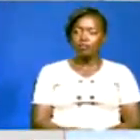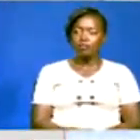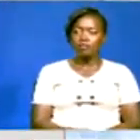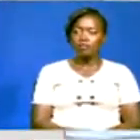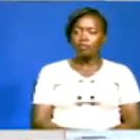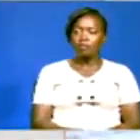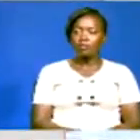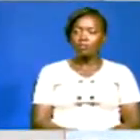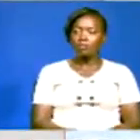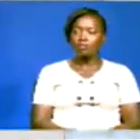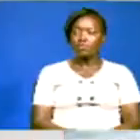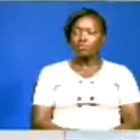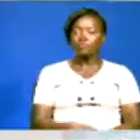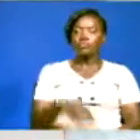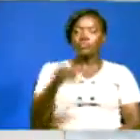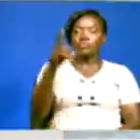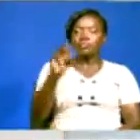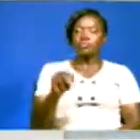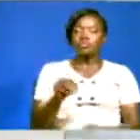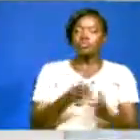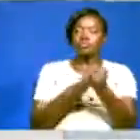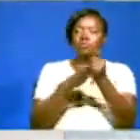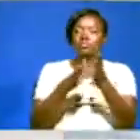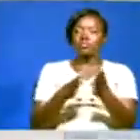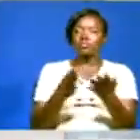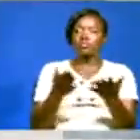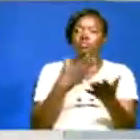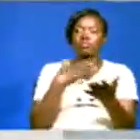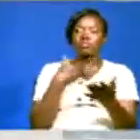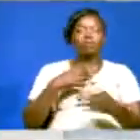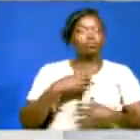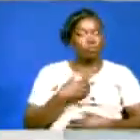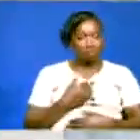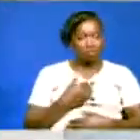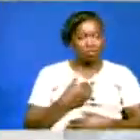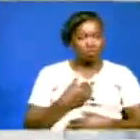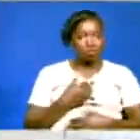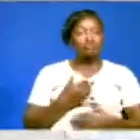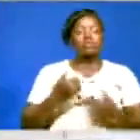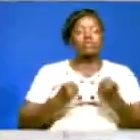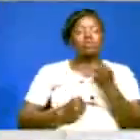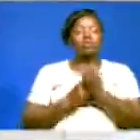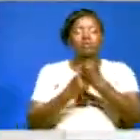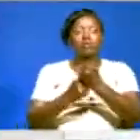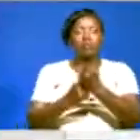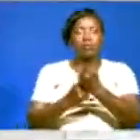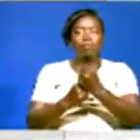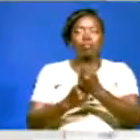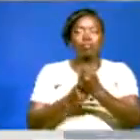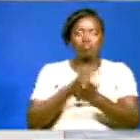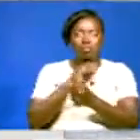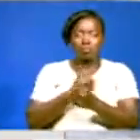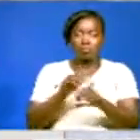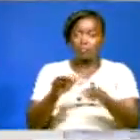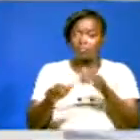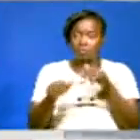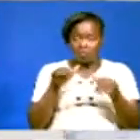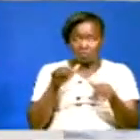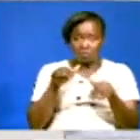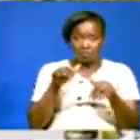The Orange Democratic Movement party leader now wants his lieutenants to exercise patience and await his directive on what route the movement will take